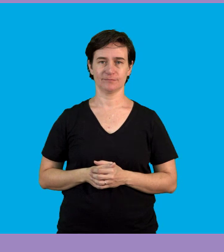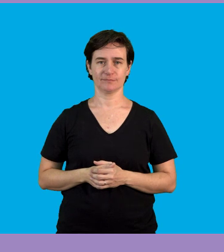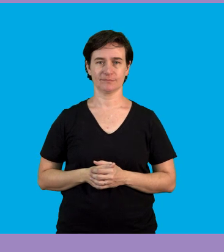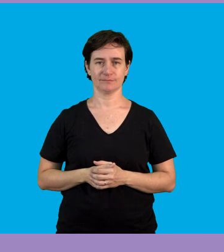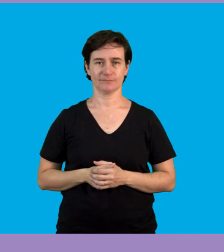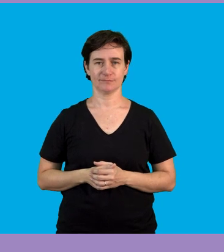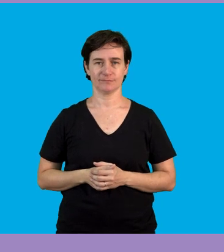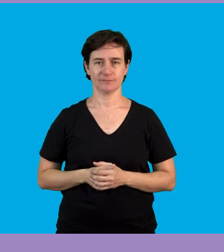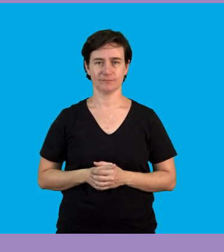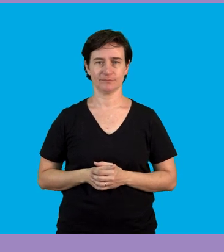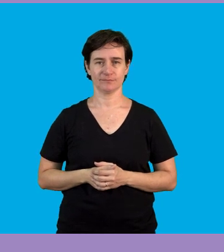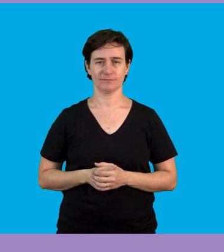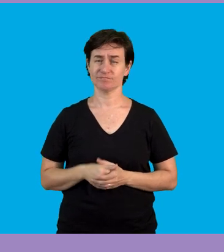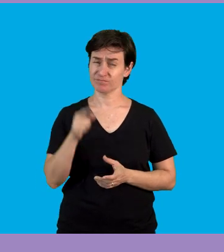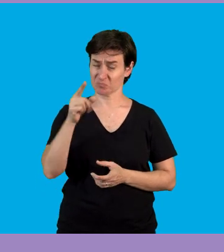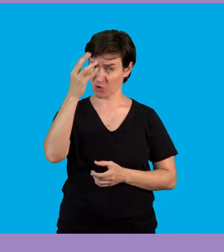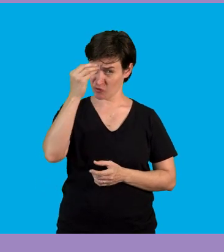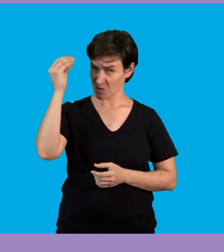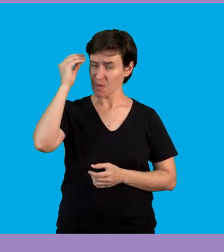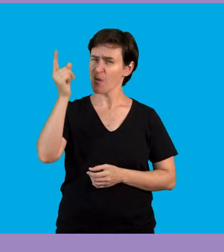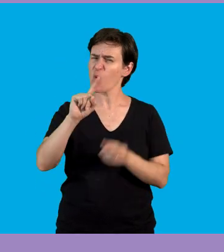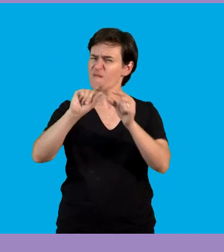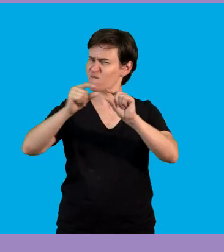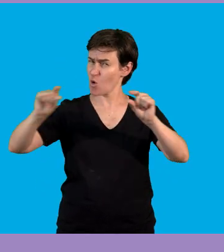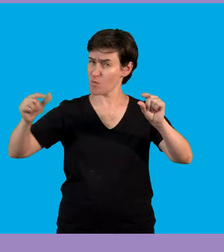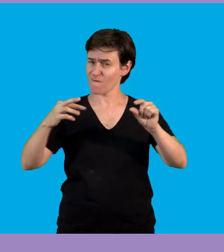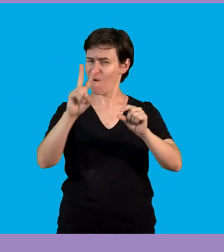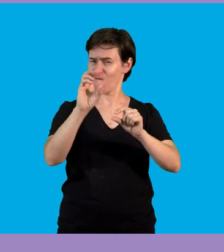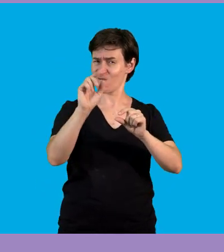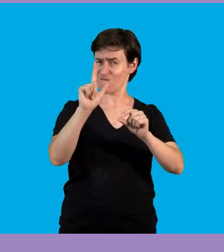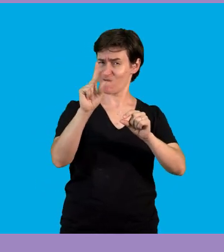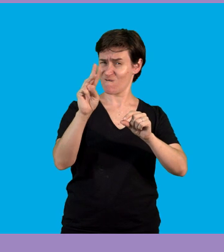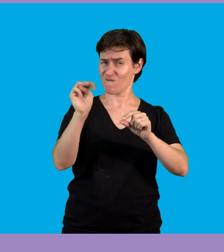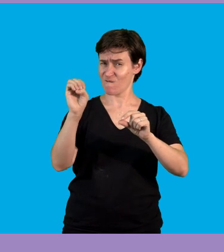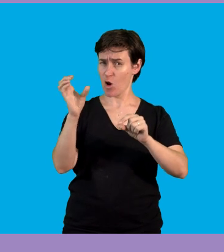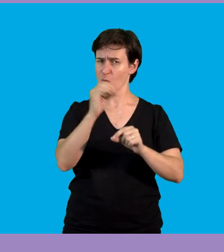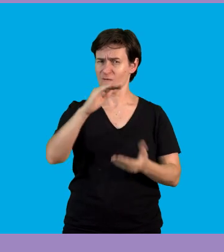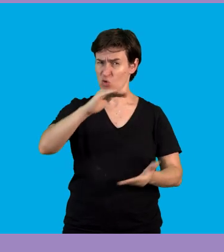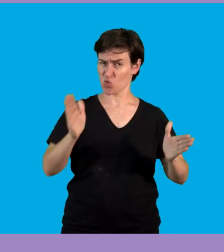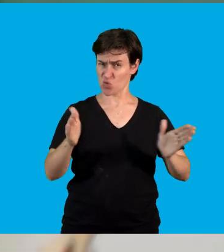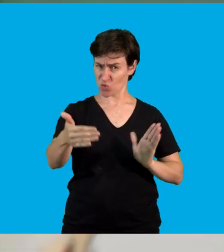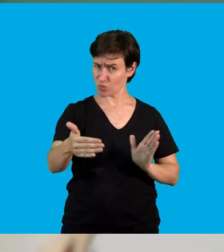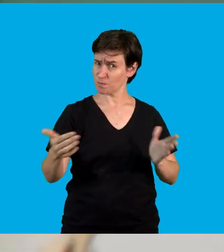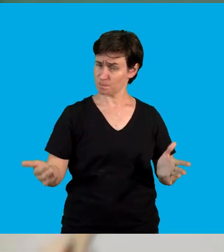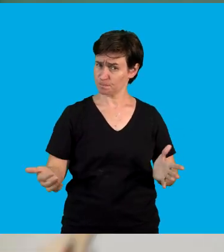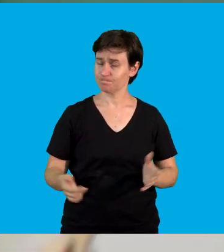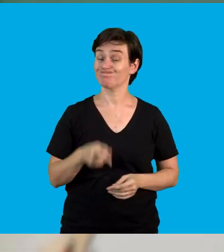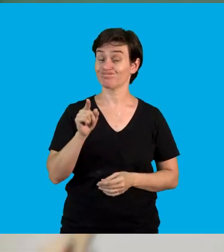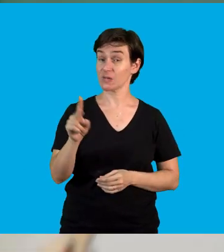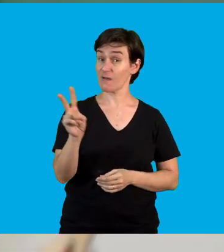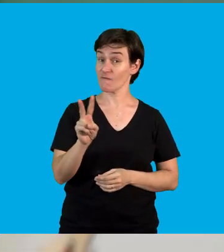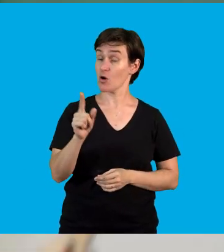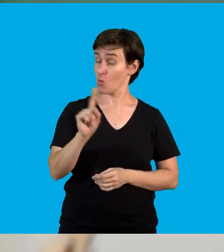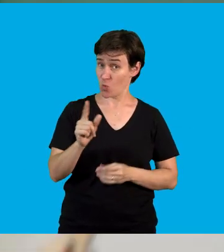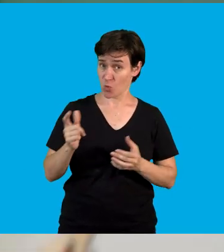5 centimeters. Now, do you remember what is the formula for the volume of a cube? Now, the